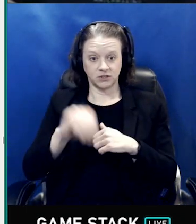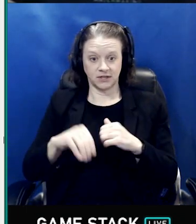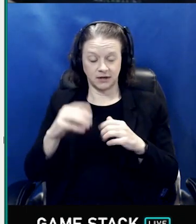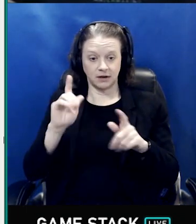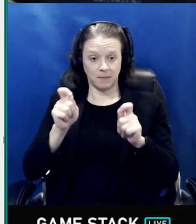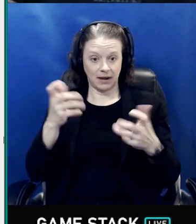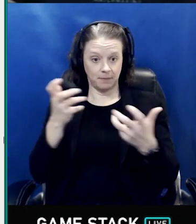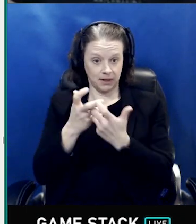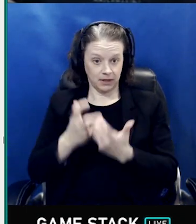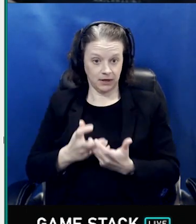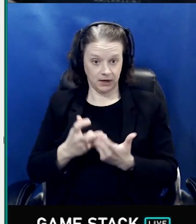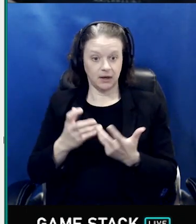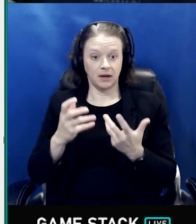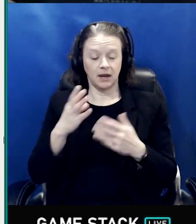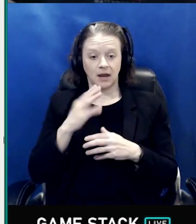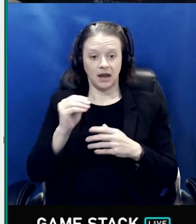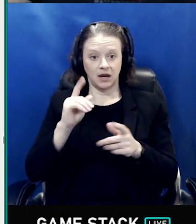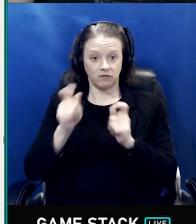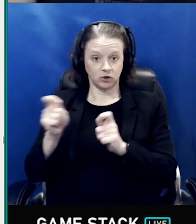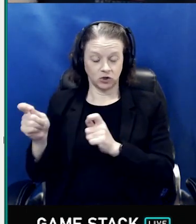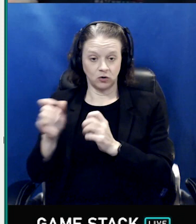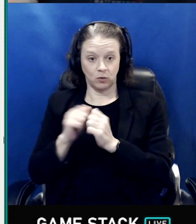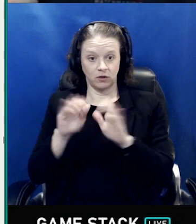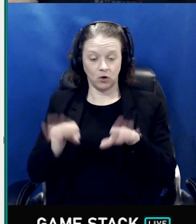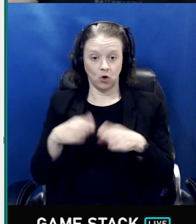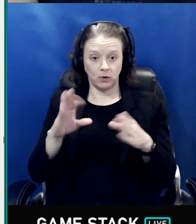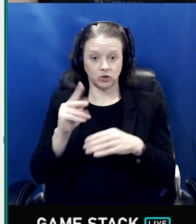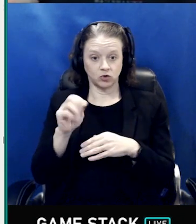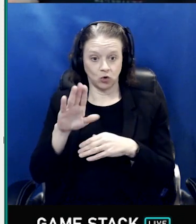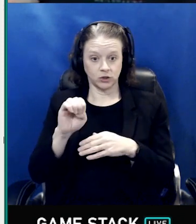with community version of open source database.